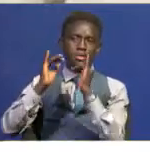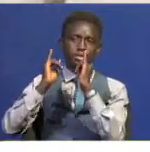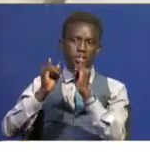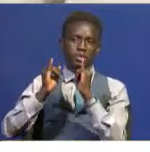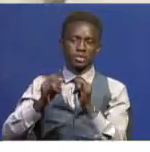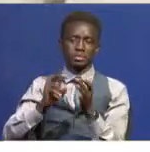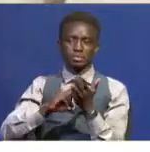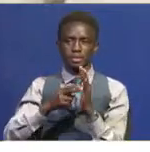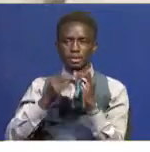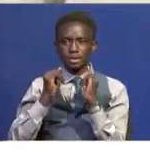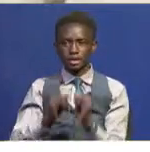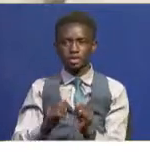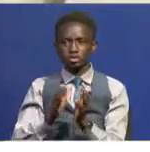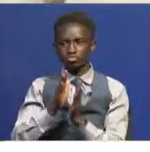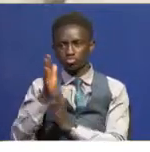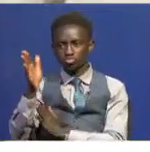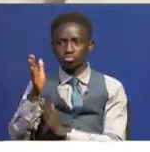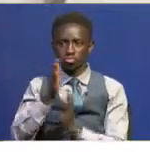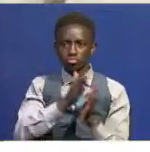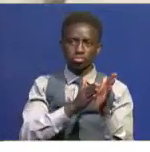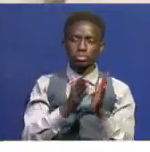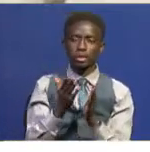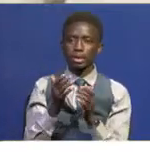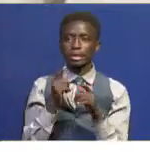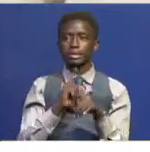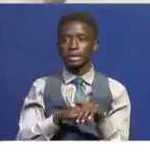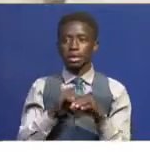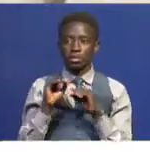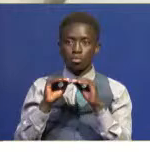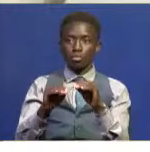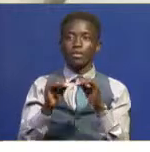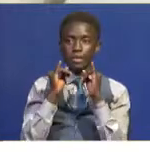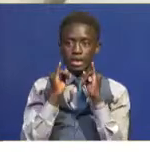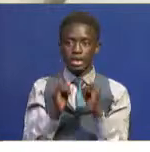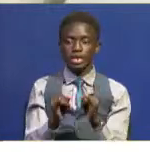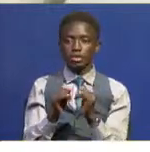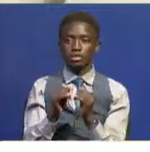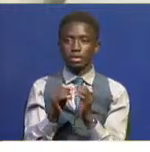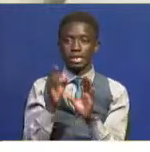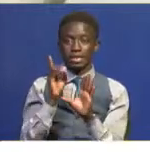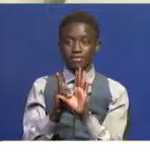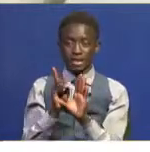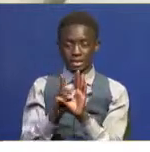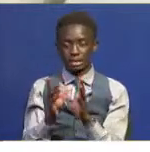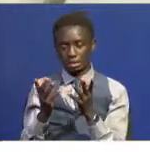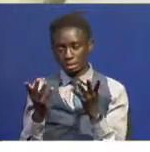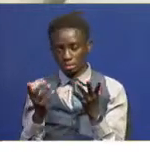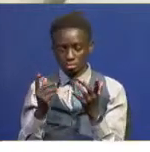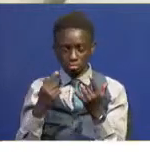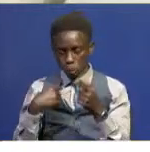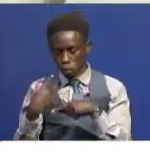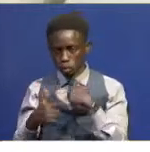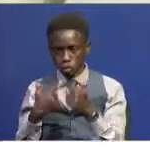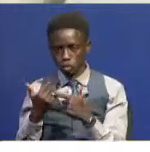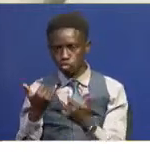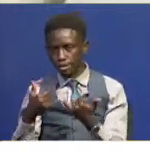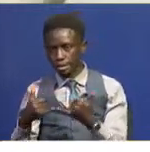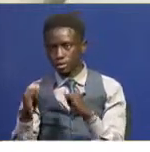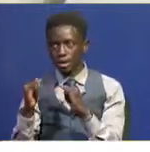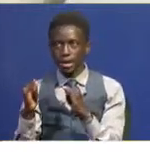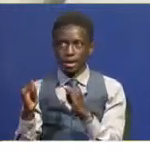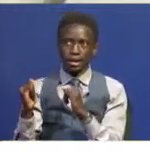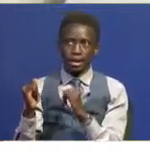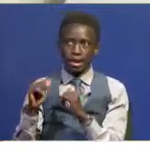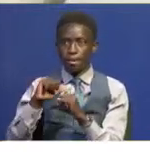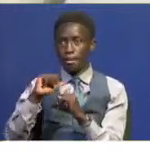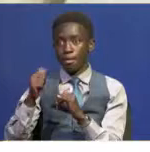definitely as we proceed on to newer devices and newer software services, we'll continue to also incorporate other groups